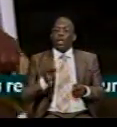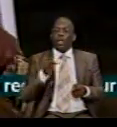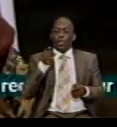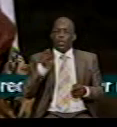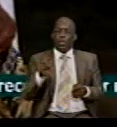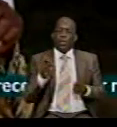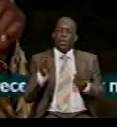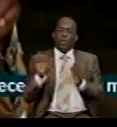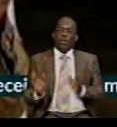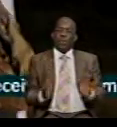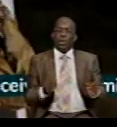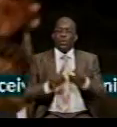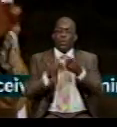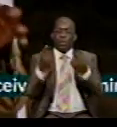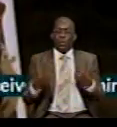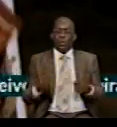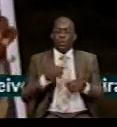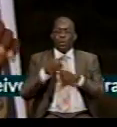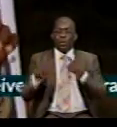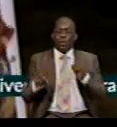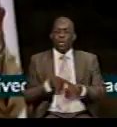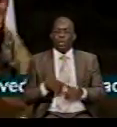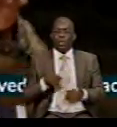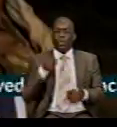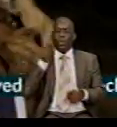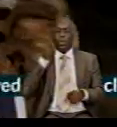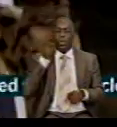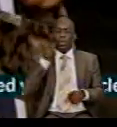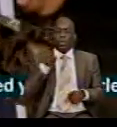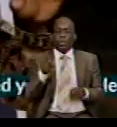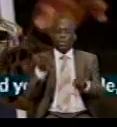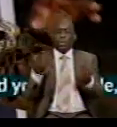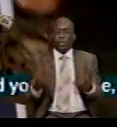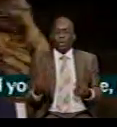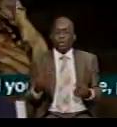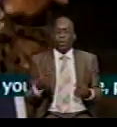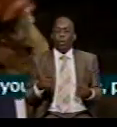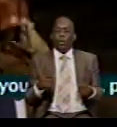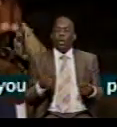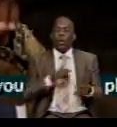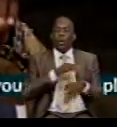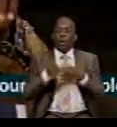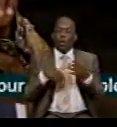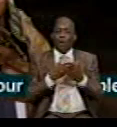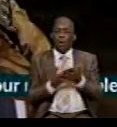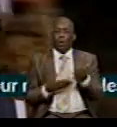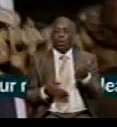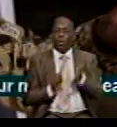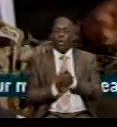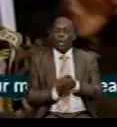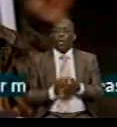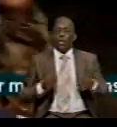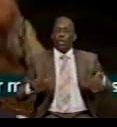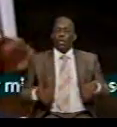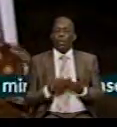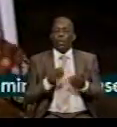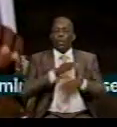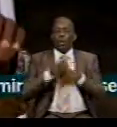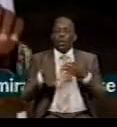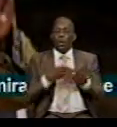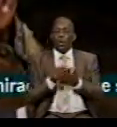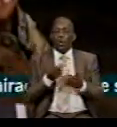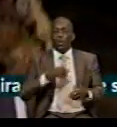this crusade, I find out that those challenges that were passing through, those difficulties that were passing